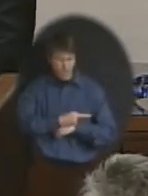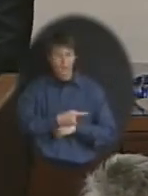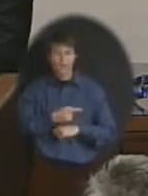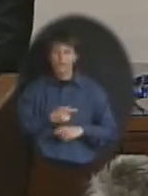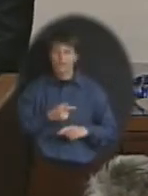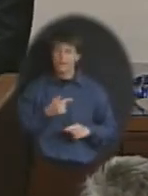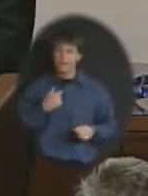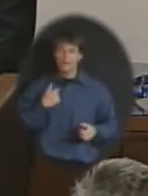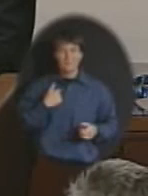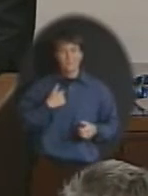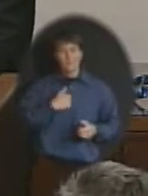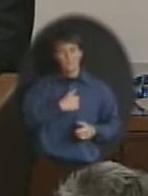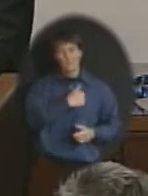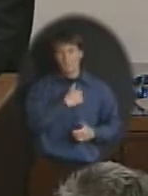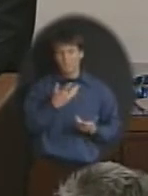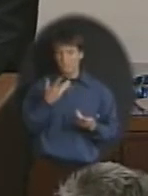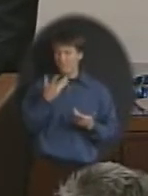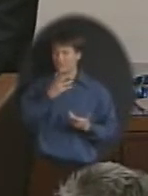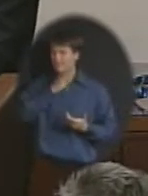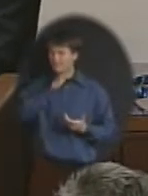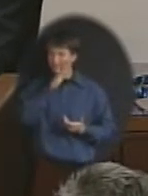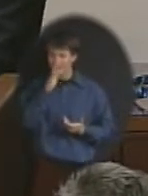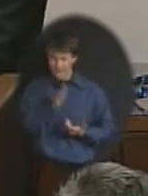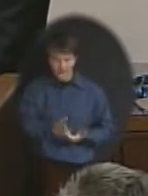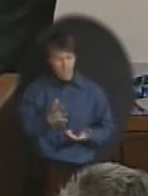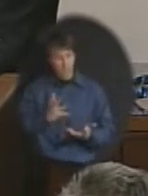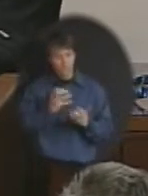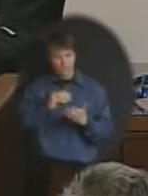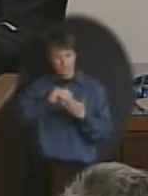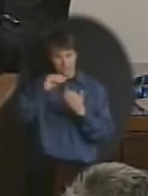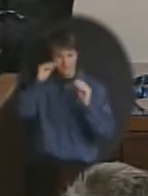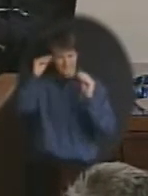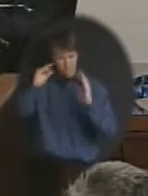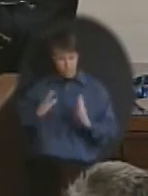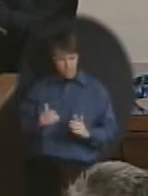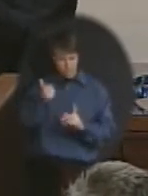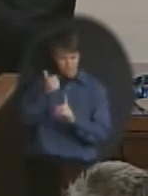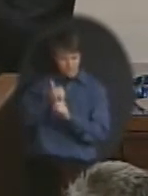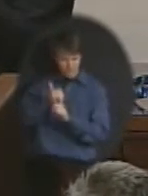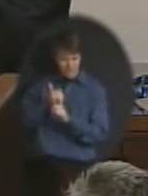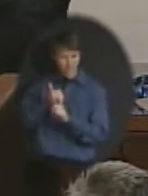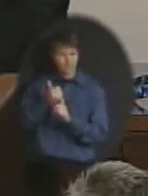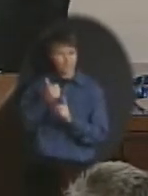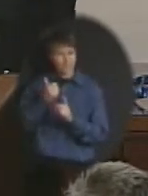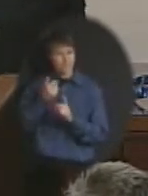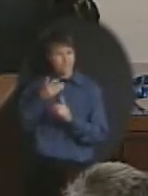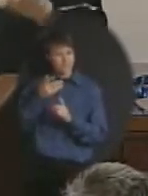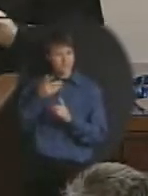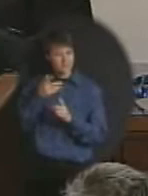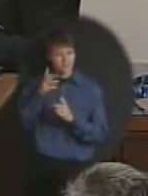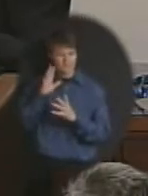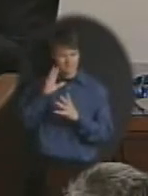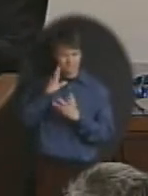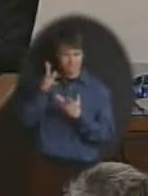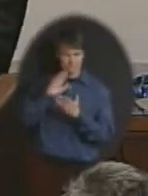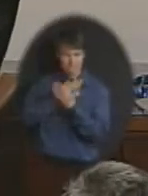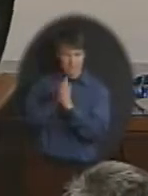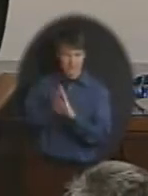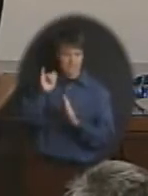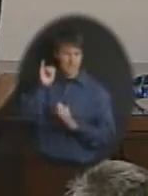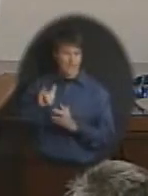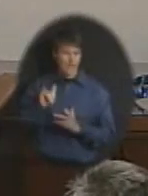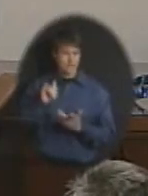would never want teachers or the adults in our students' lives to found that person, that